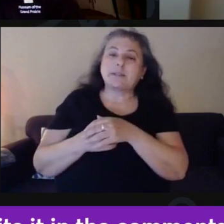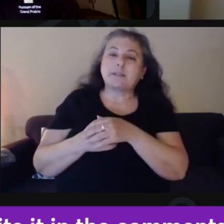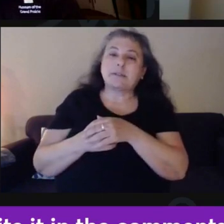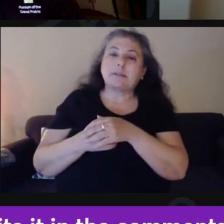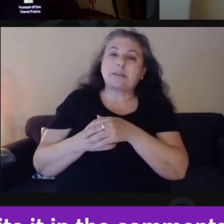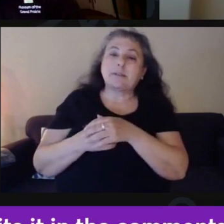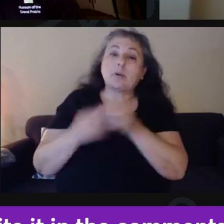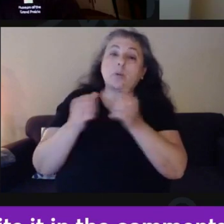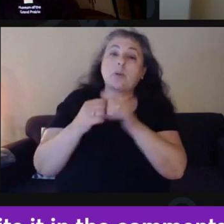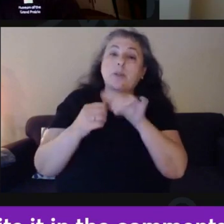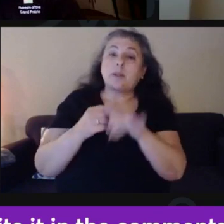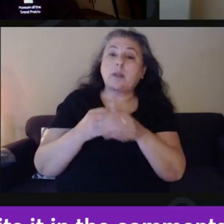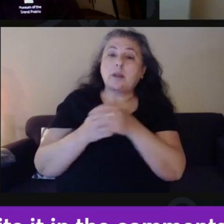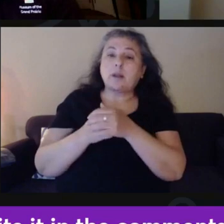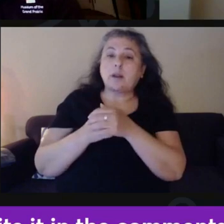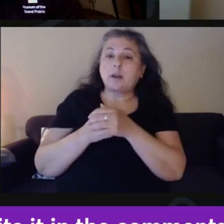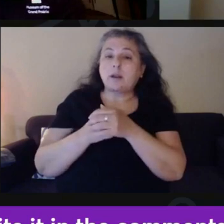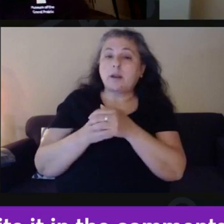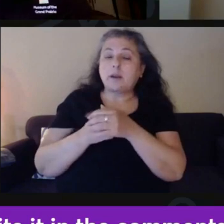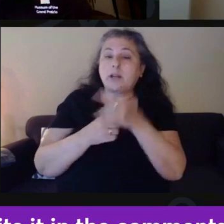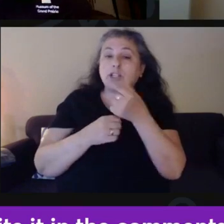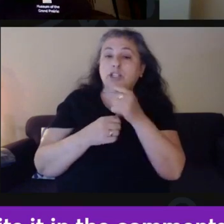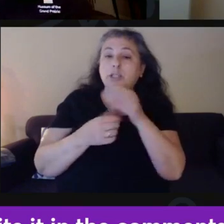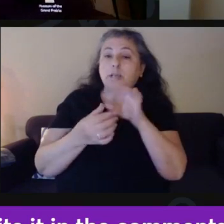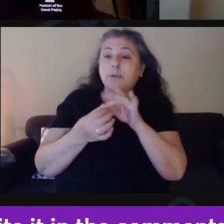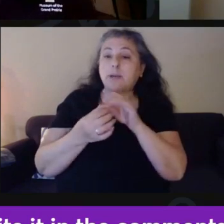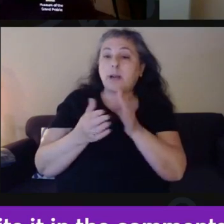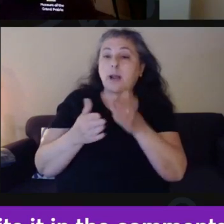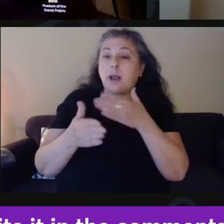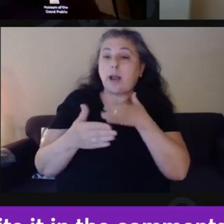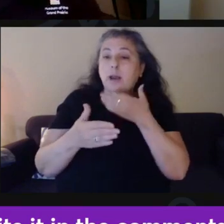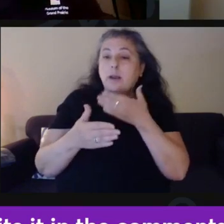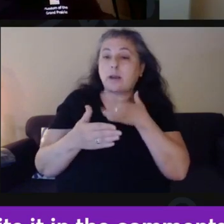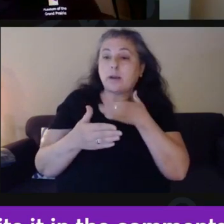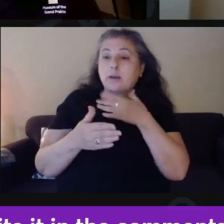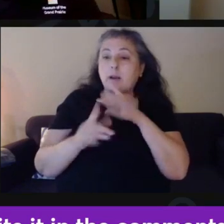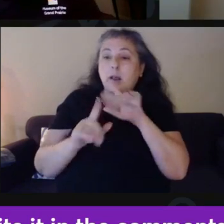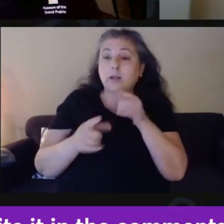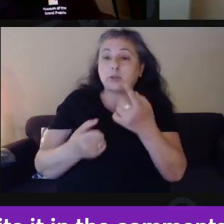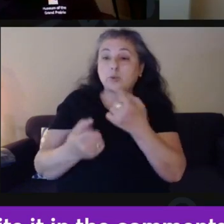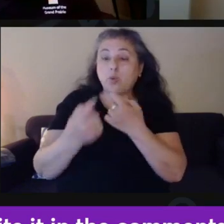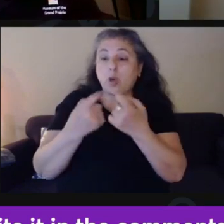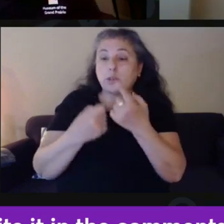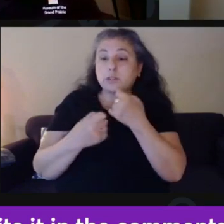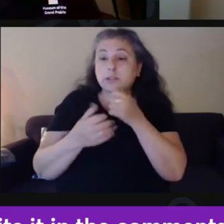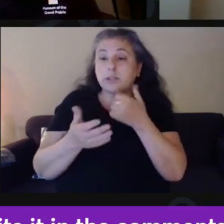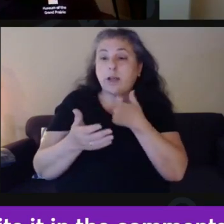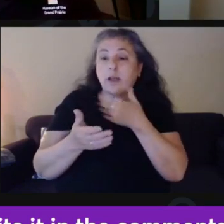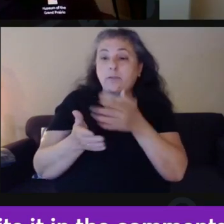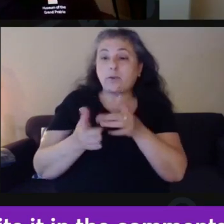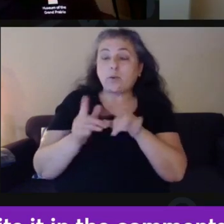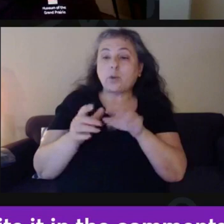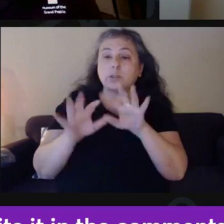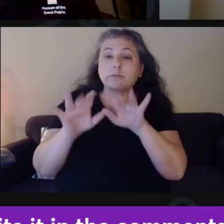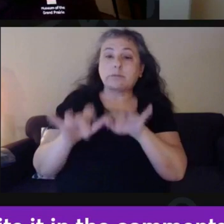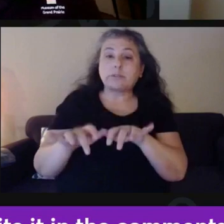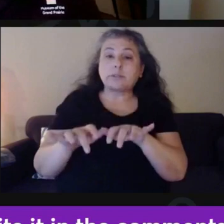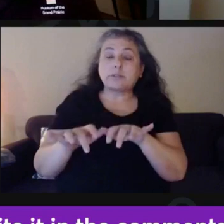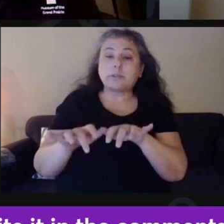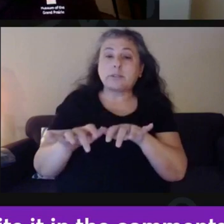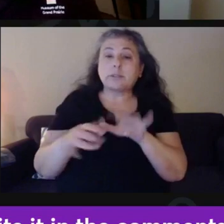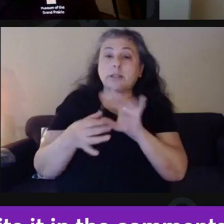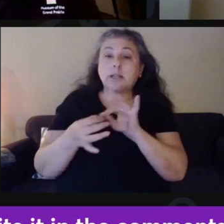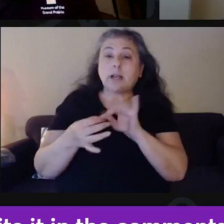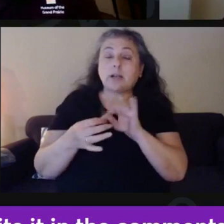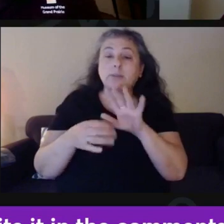So with that, Gina mentioned, she'd be happy to answer any questions. If you have any questions, feel free to put those in the comment